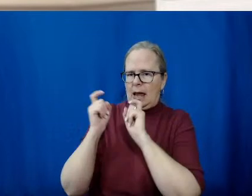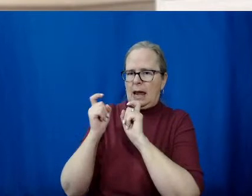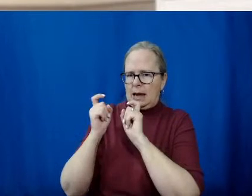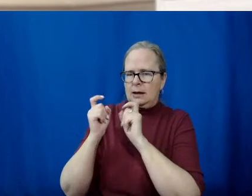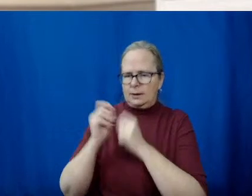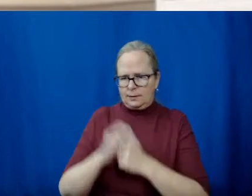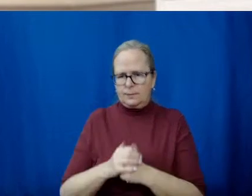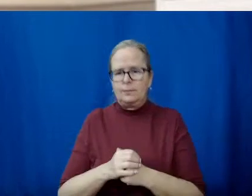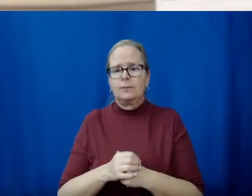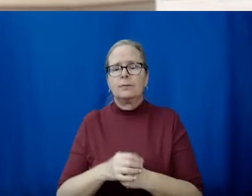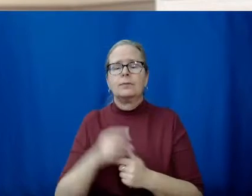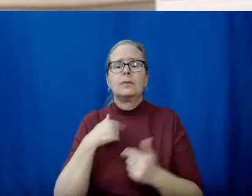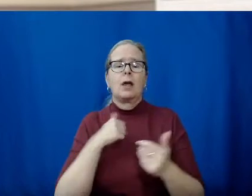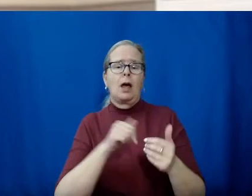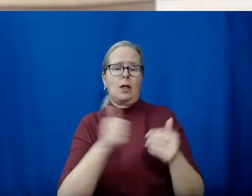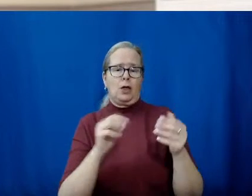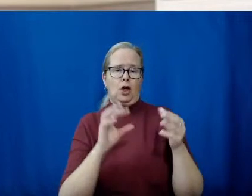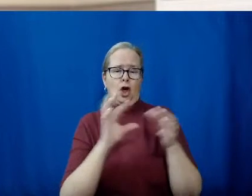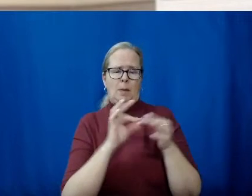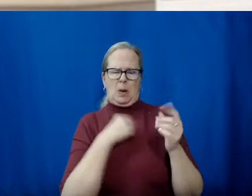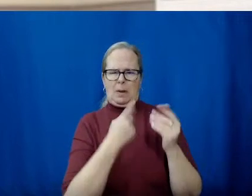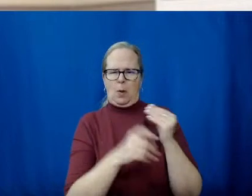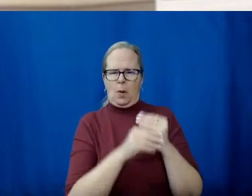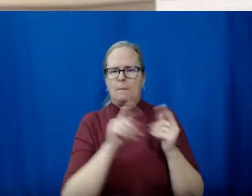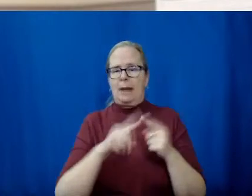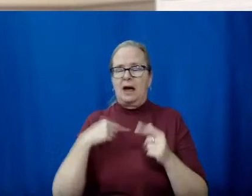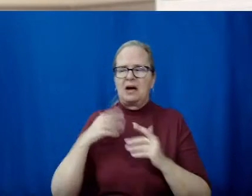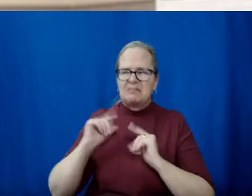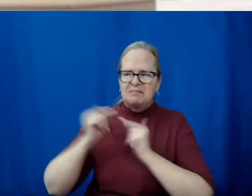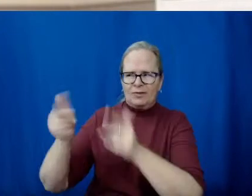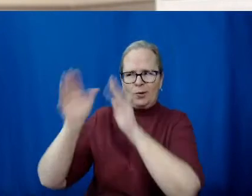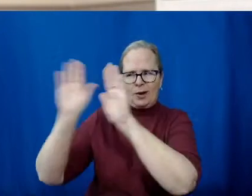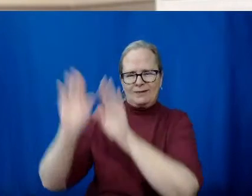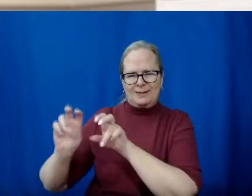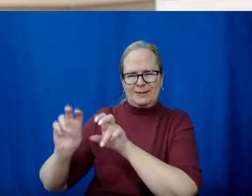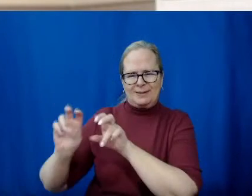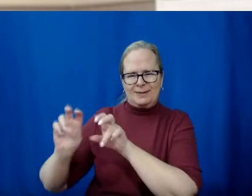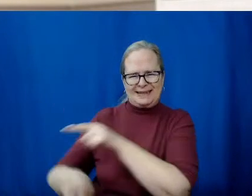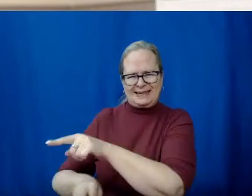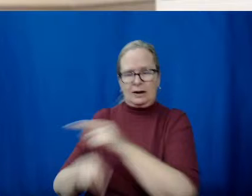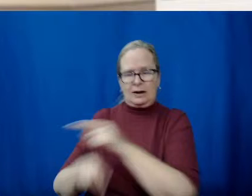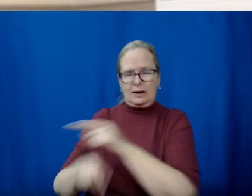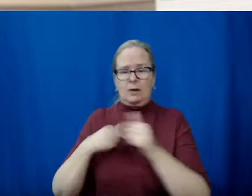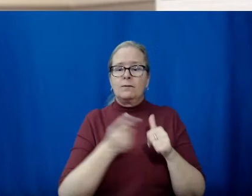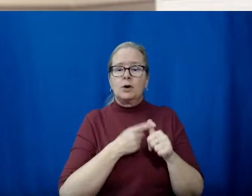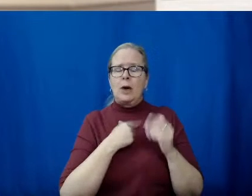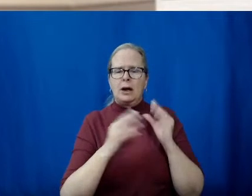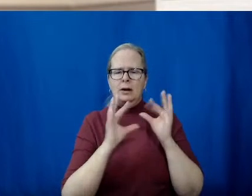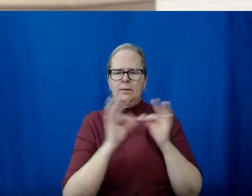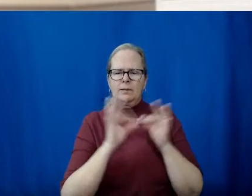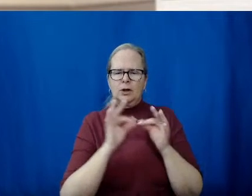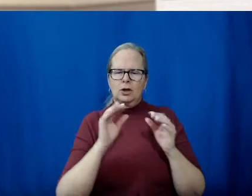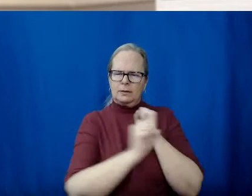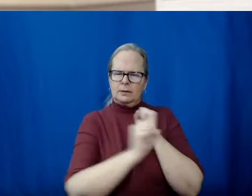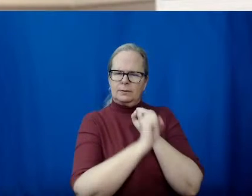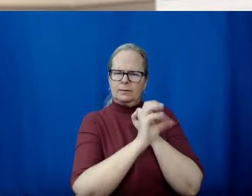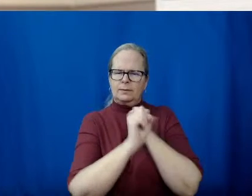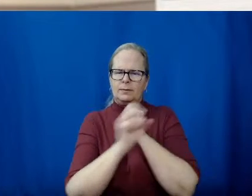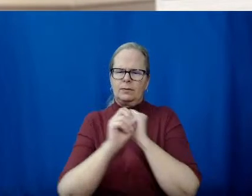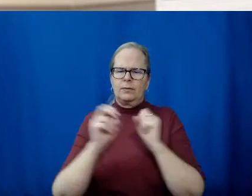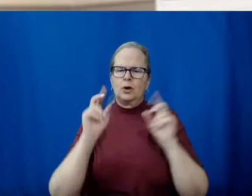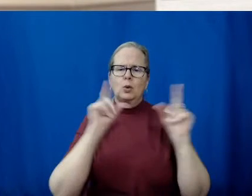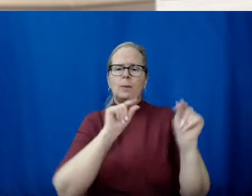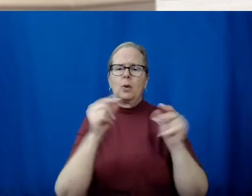is the Running on Empty campaign Twitter campaign launched by Dr. Bakshi. It'll be